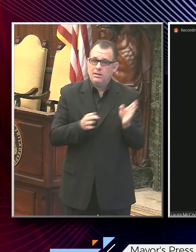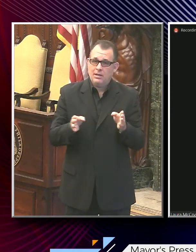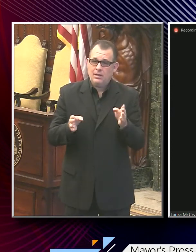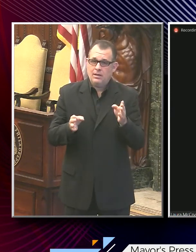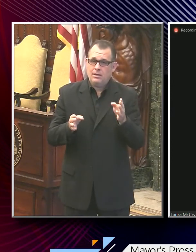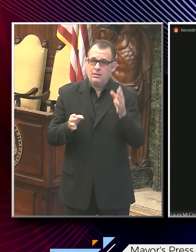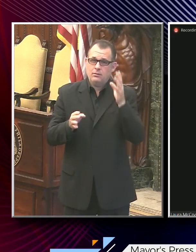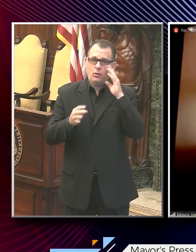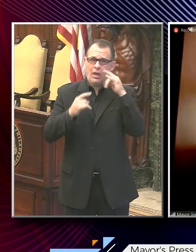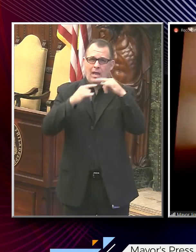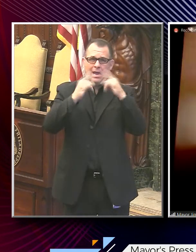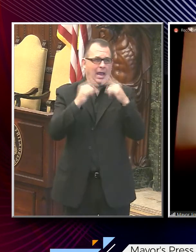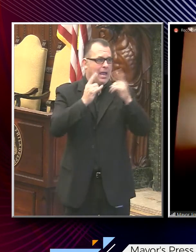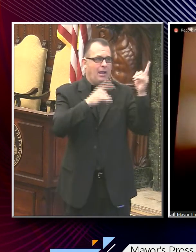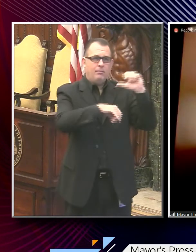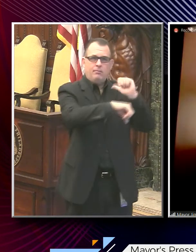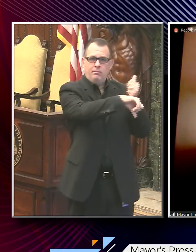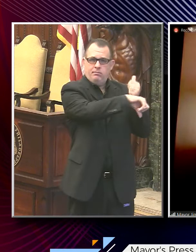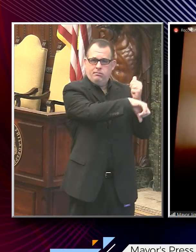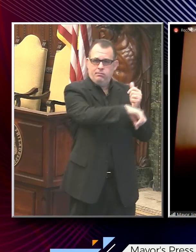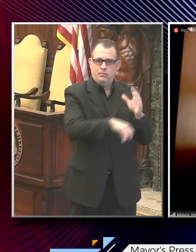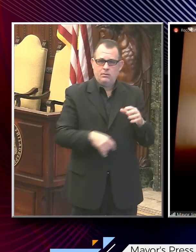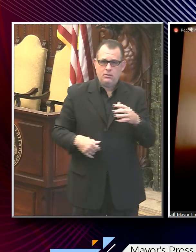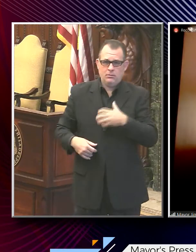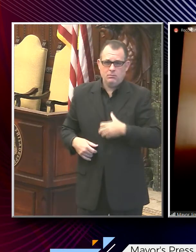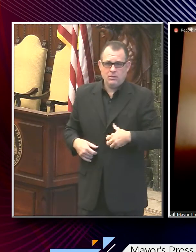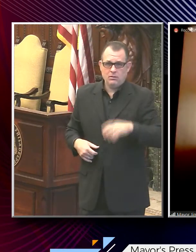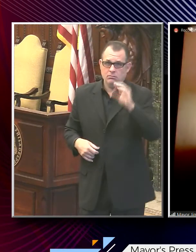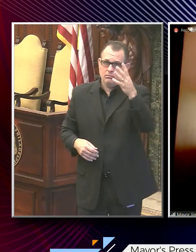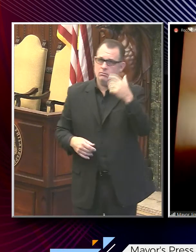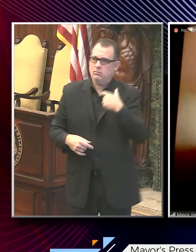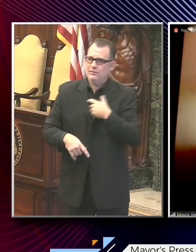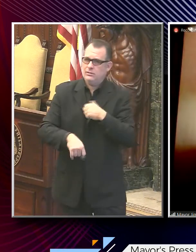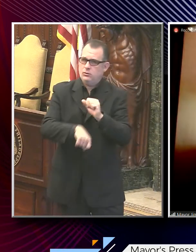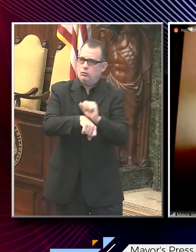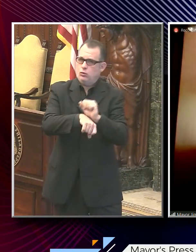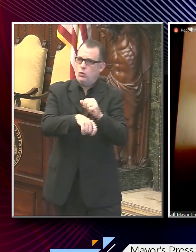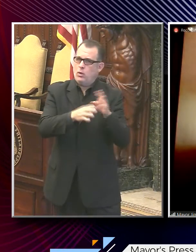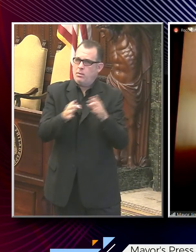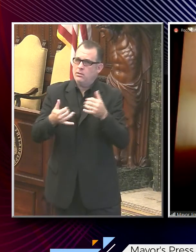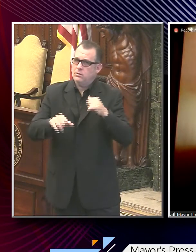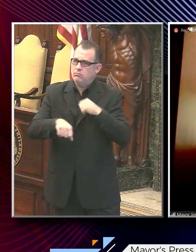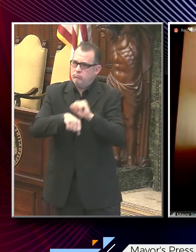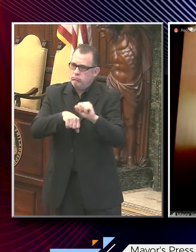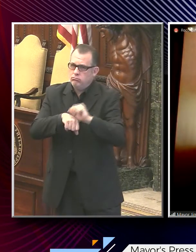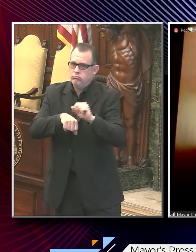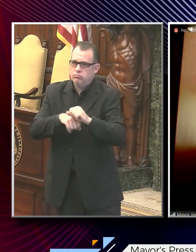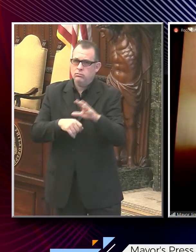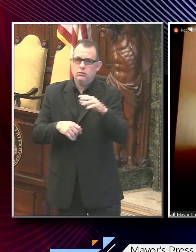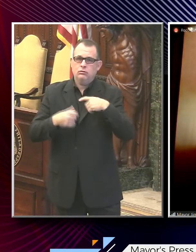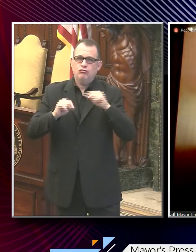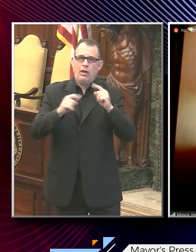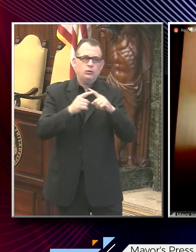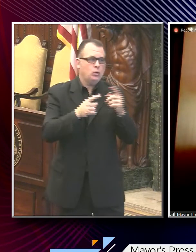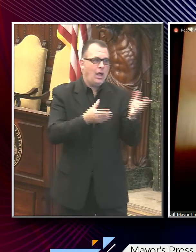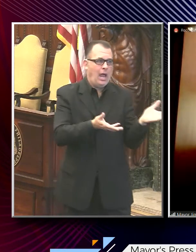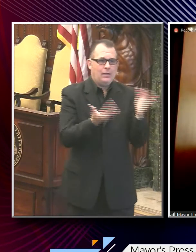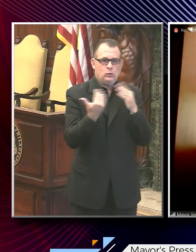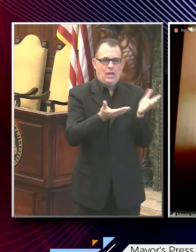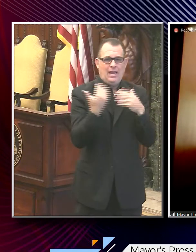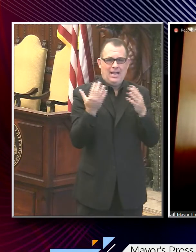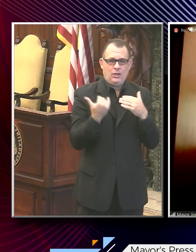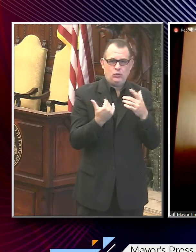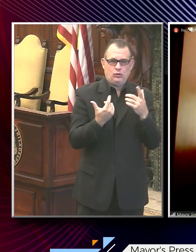encampments? We're still working on that now. We're still trying to get people out in safe shelter, and we don't have